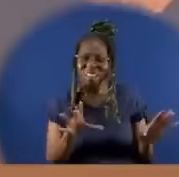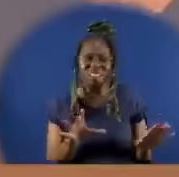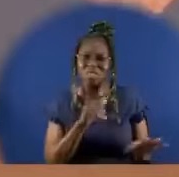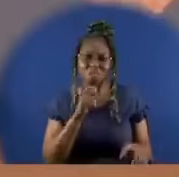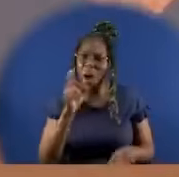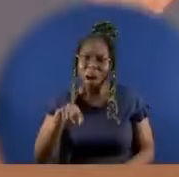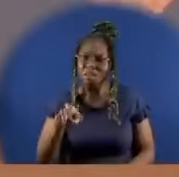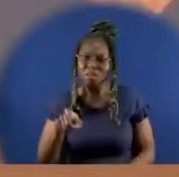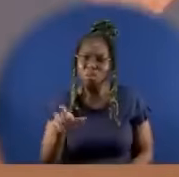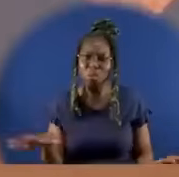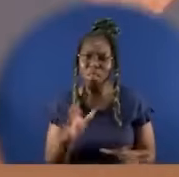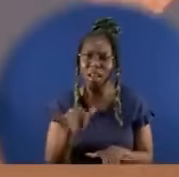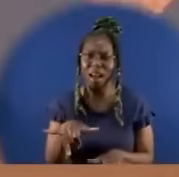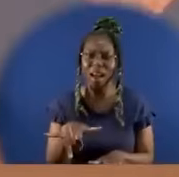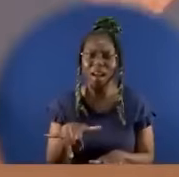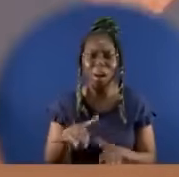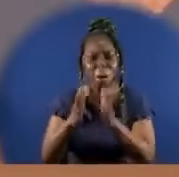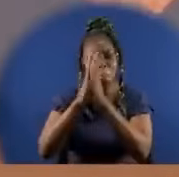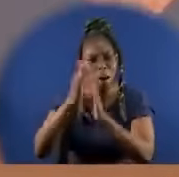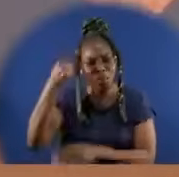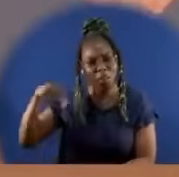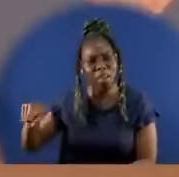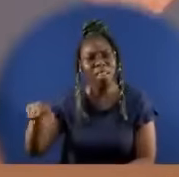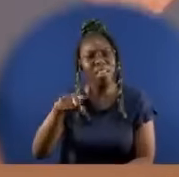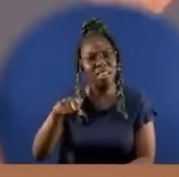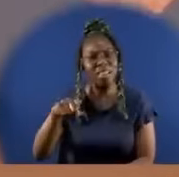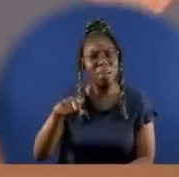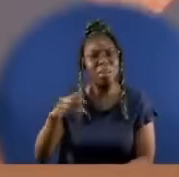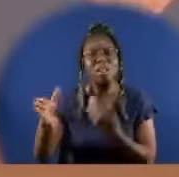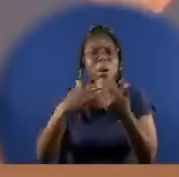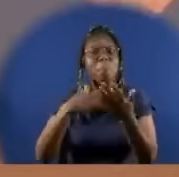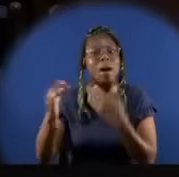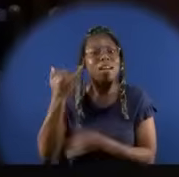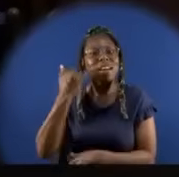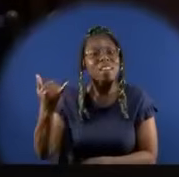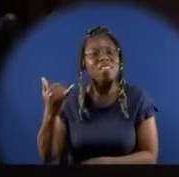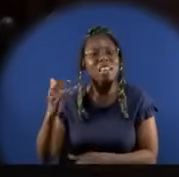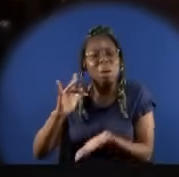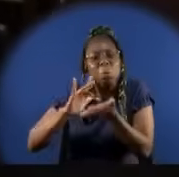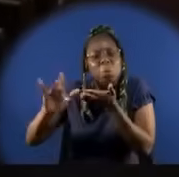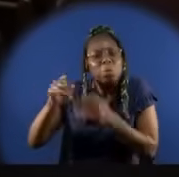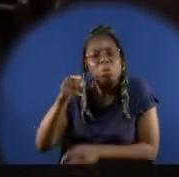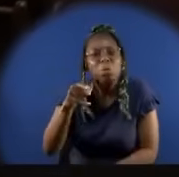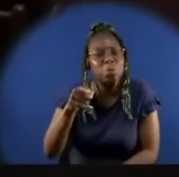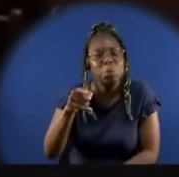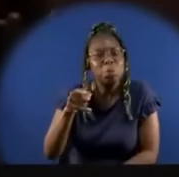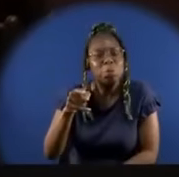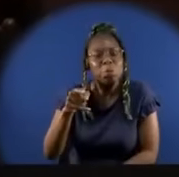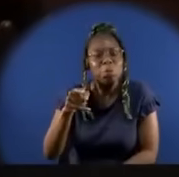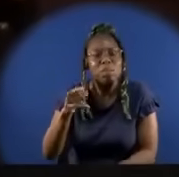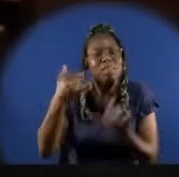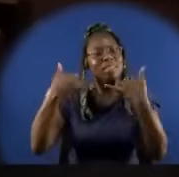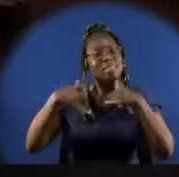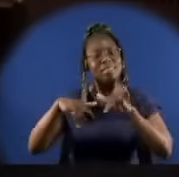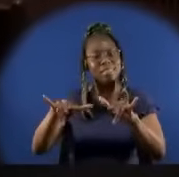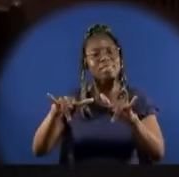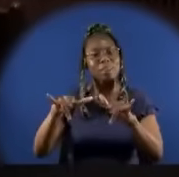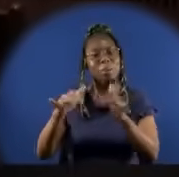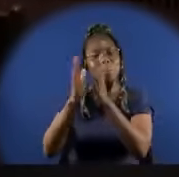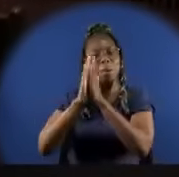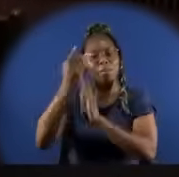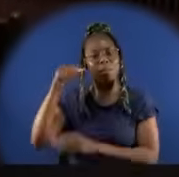on you. Pray for those who despitefully use you and mistreat you. That's Bible. That's